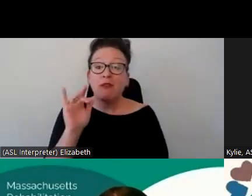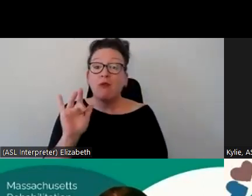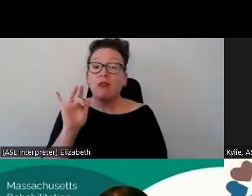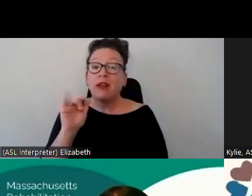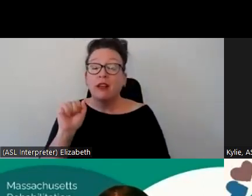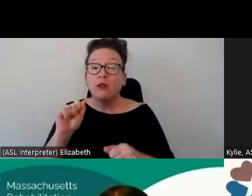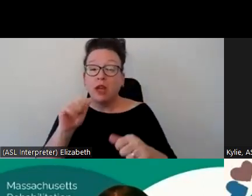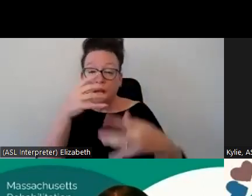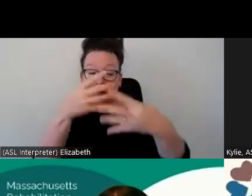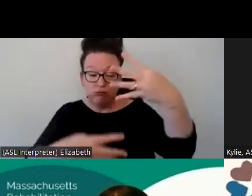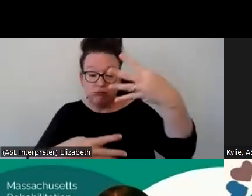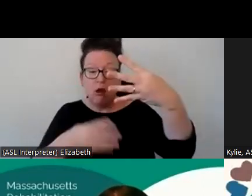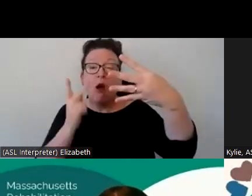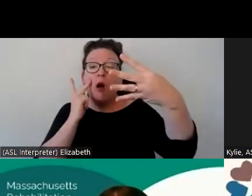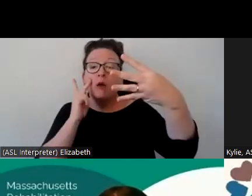select